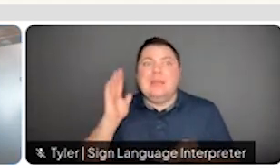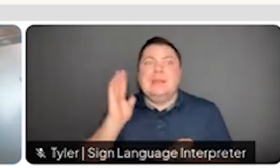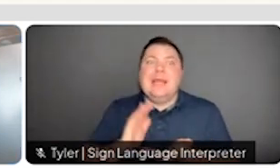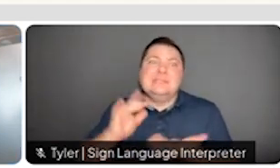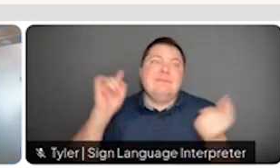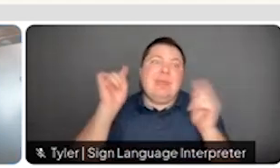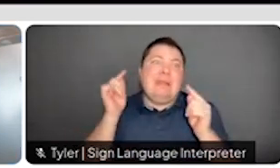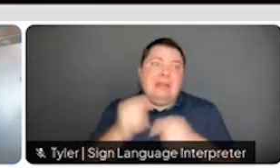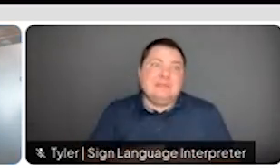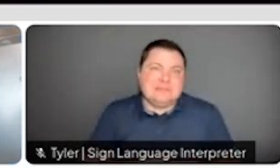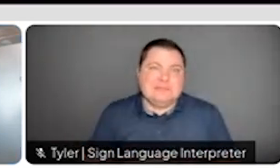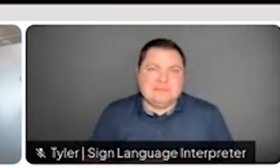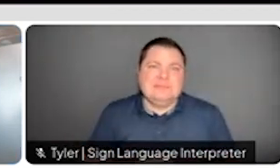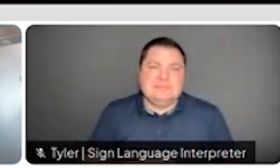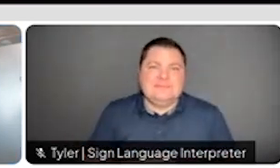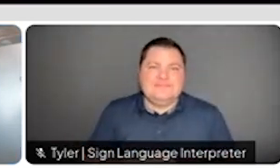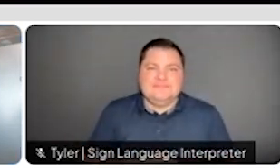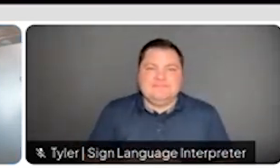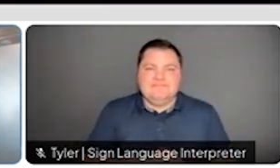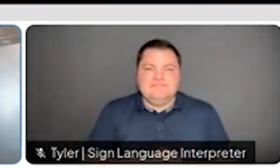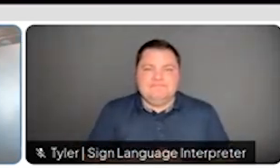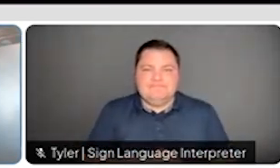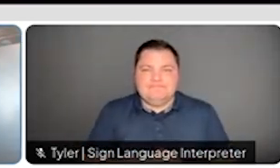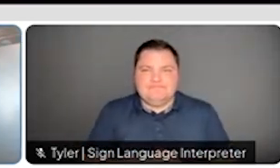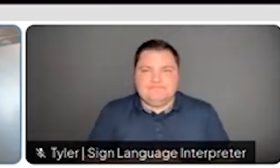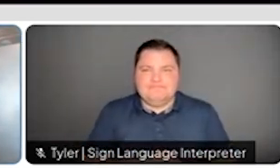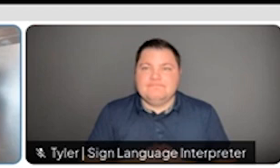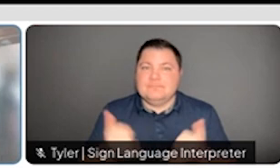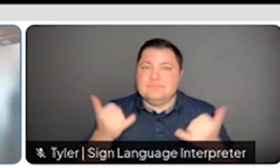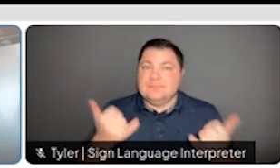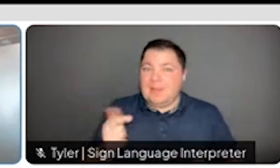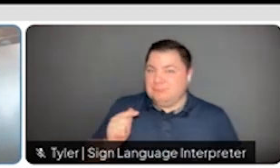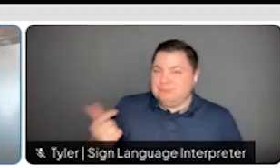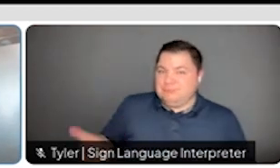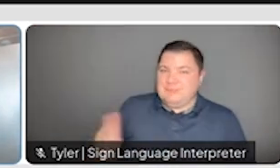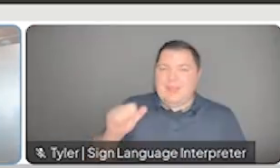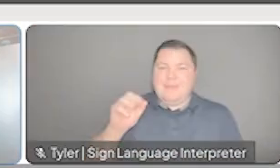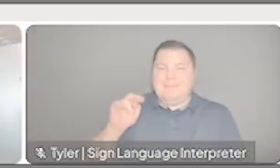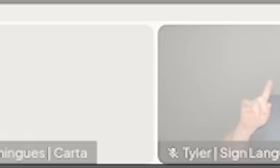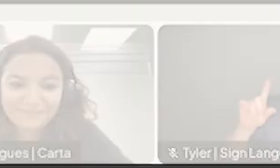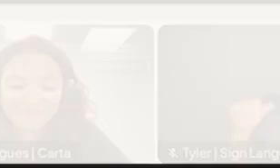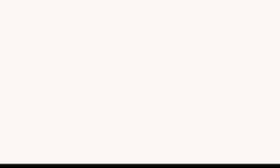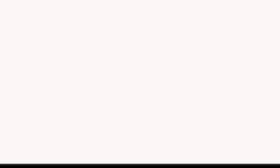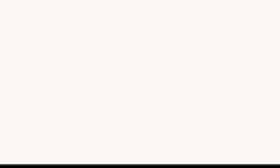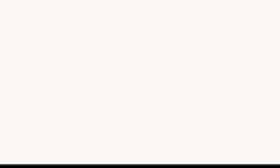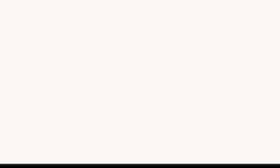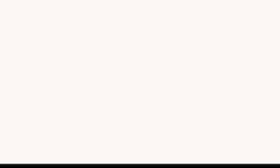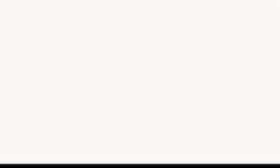Great. I'll hand it over to Amanda to handle FAQs.